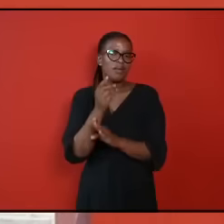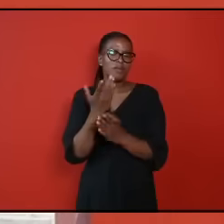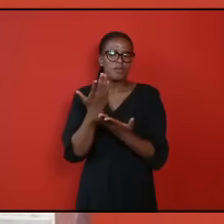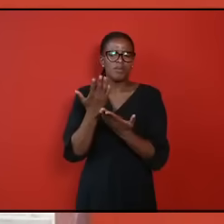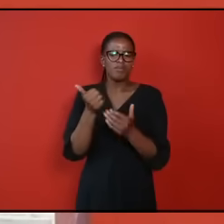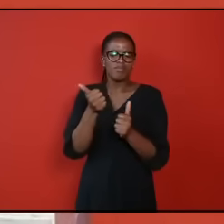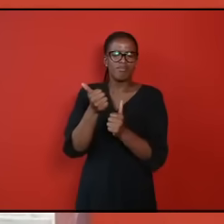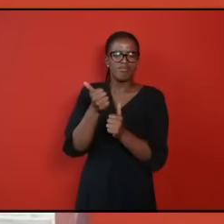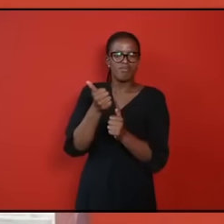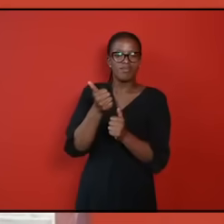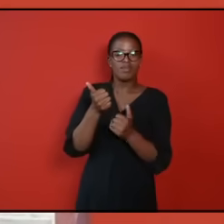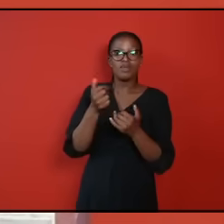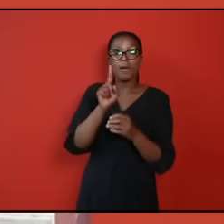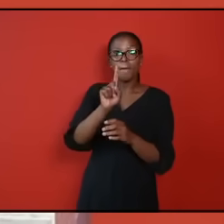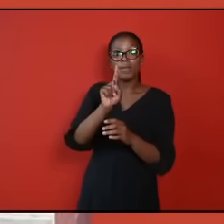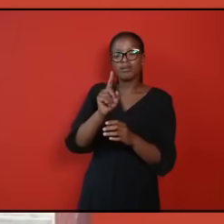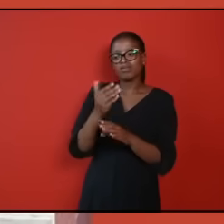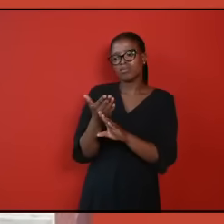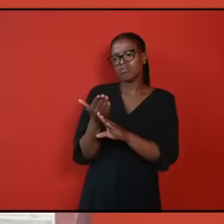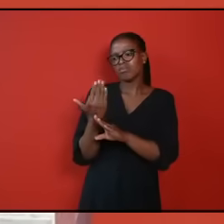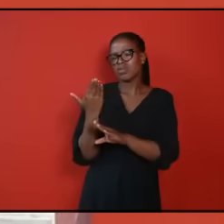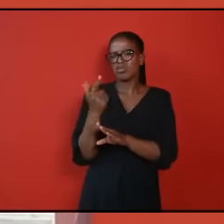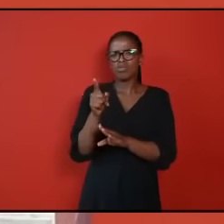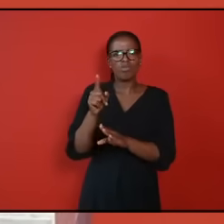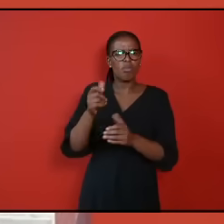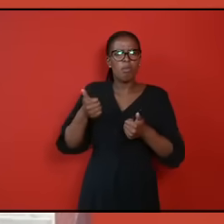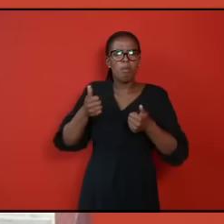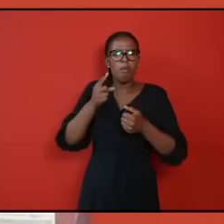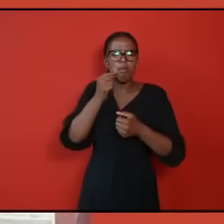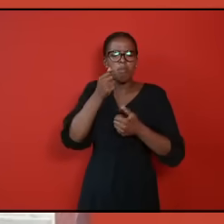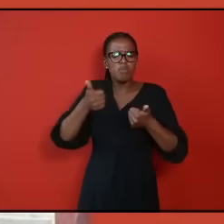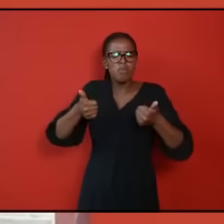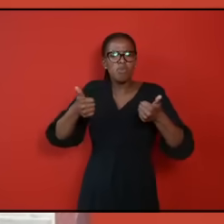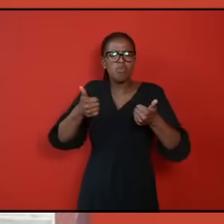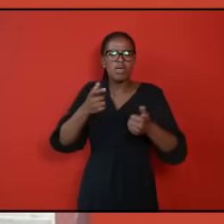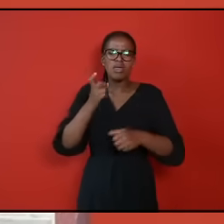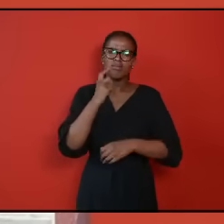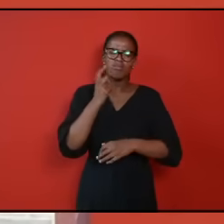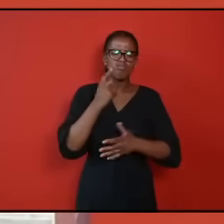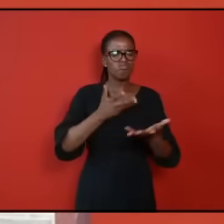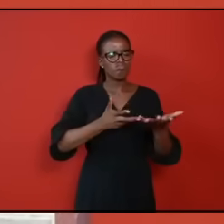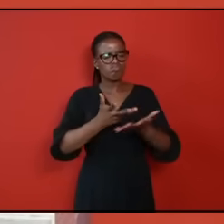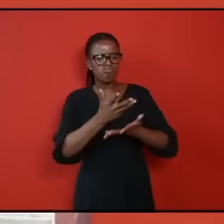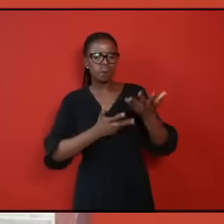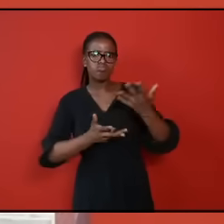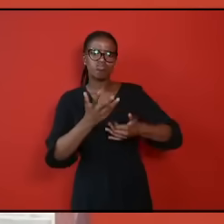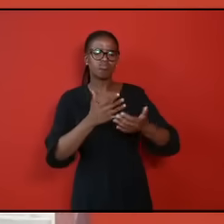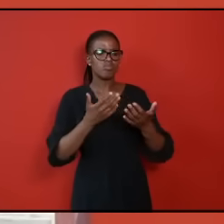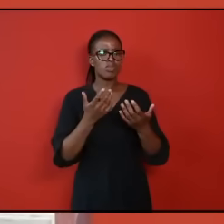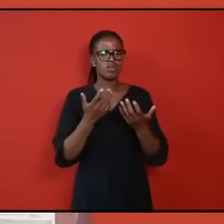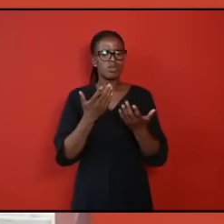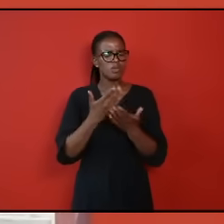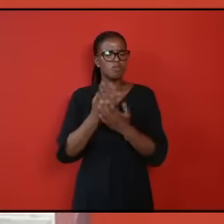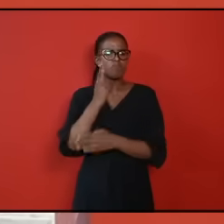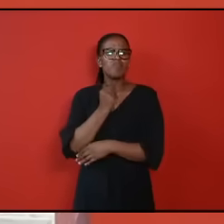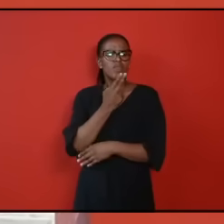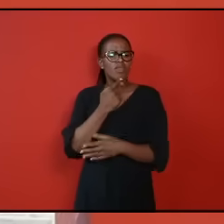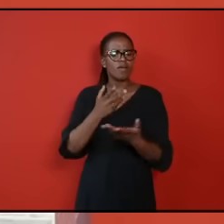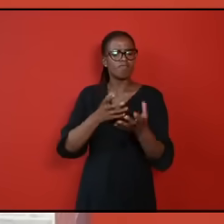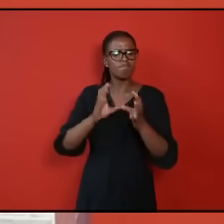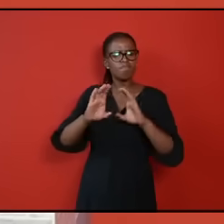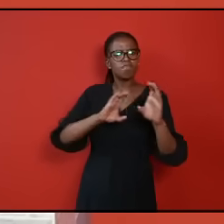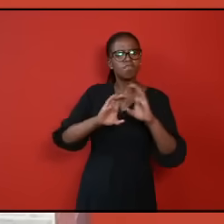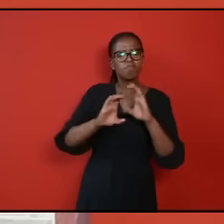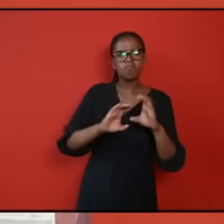president. But he was a guy, man. He was a gentleman. He was a person who could talk to, engage, have a nice conversation